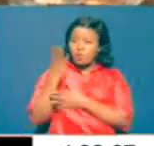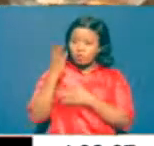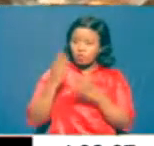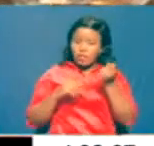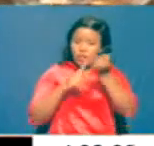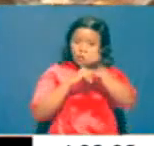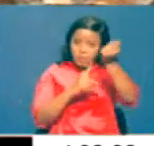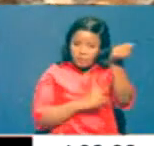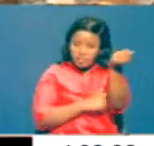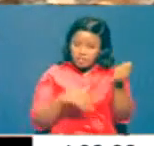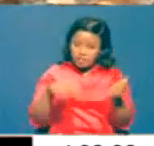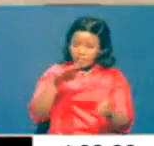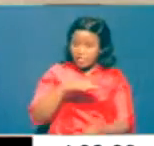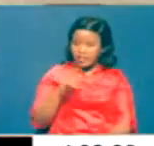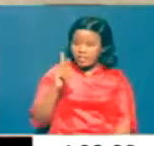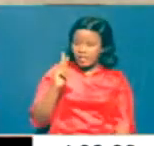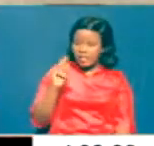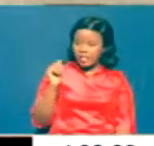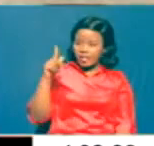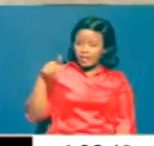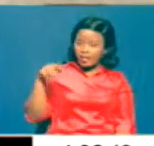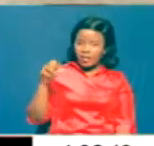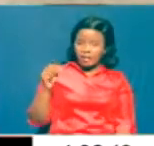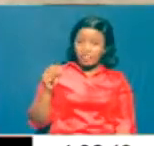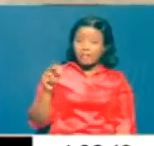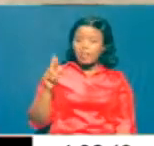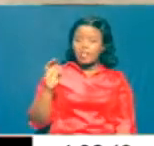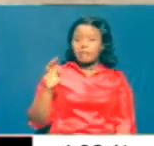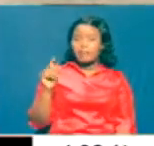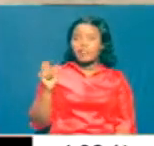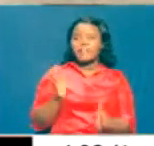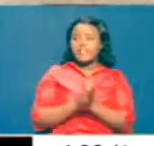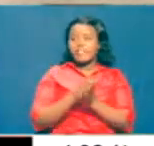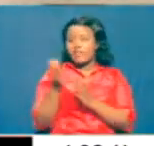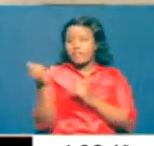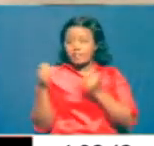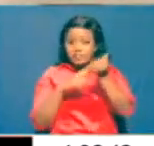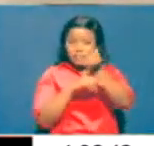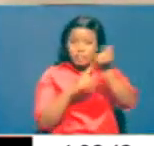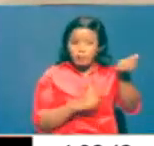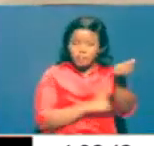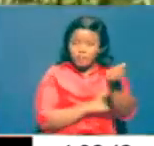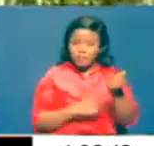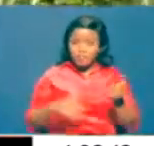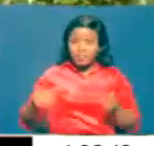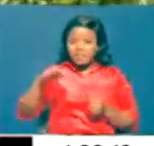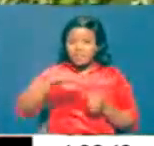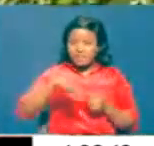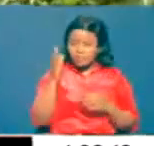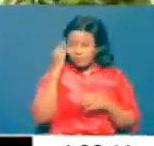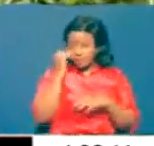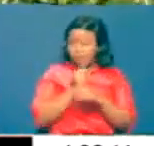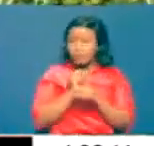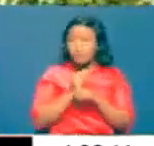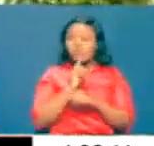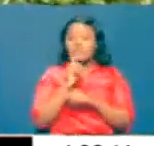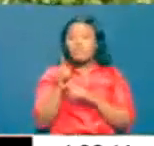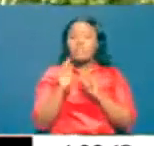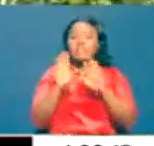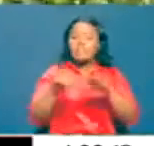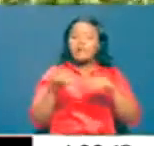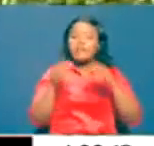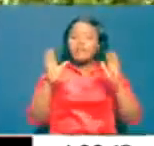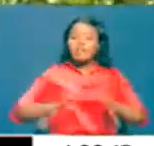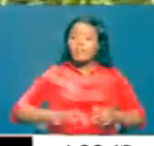in Kapseret Sub-County and Kaprorio Sepgoek Bridge in Moiben Sub-County to ensure farmers across the region get